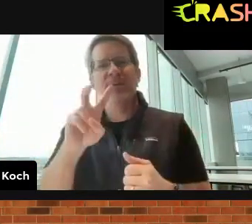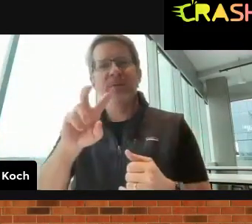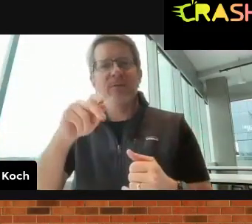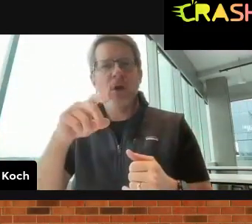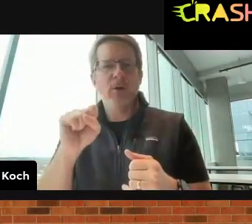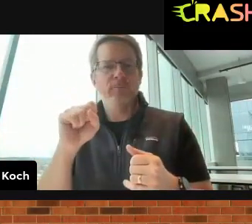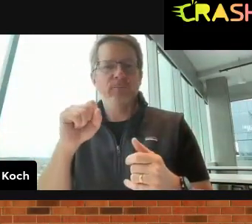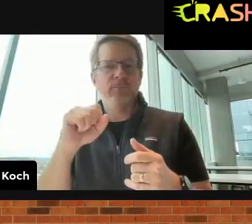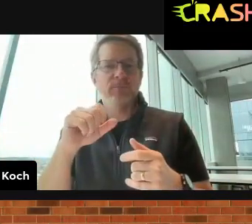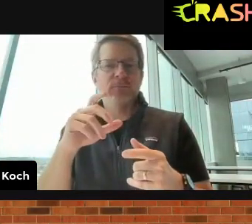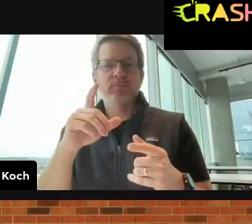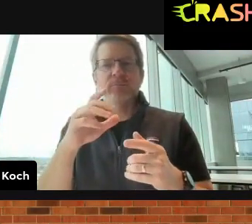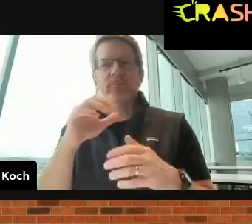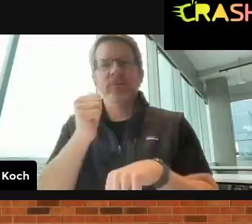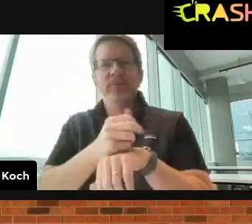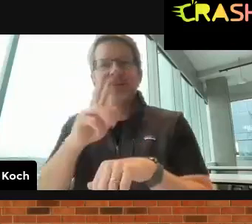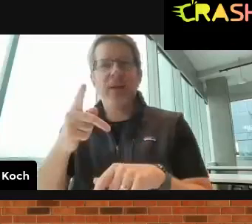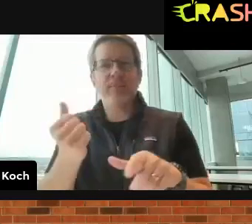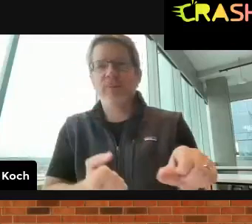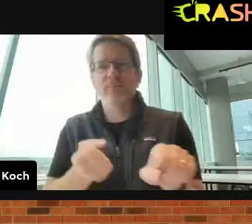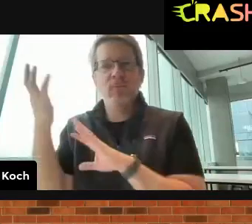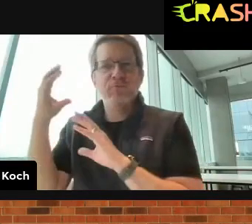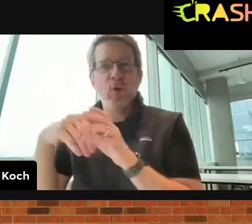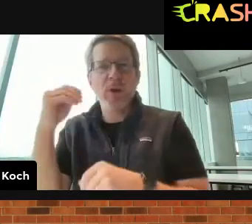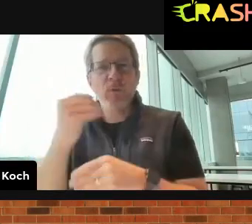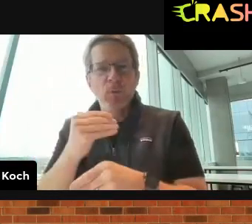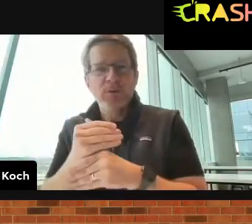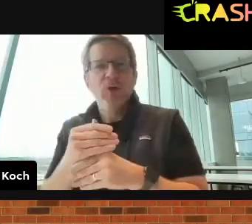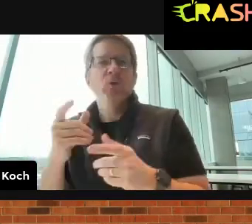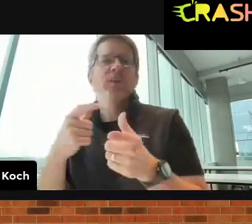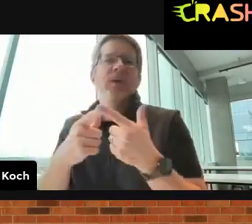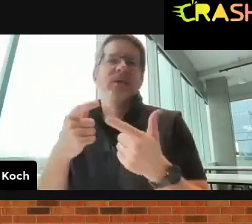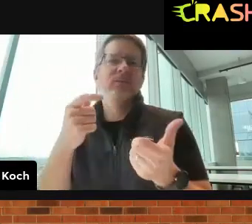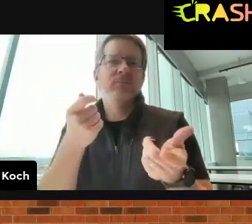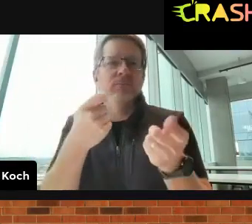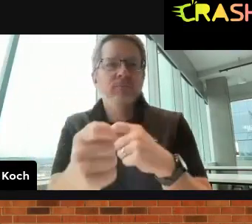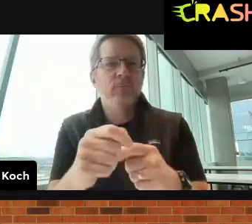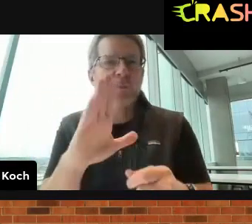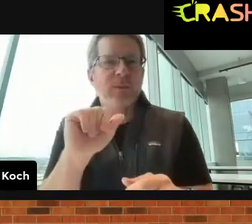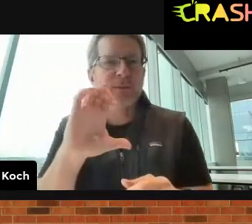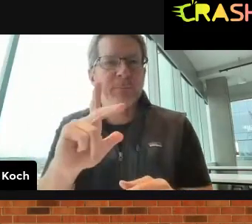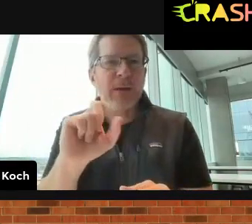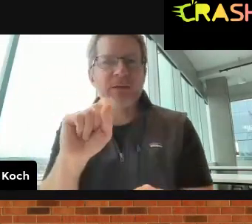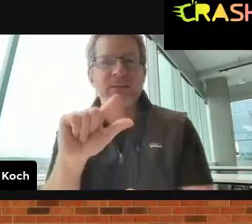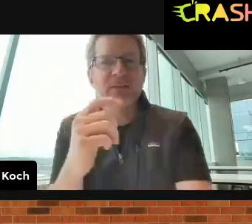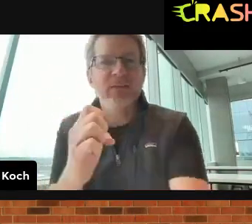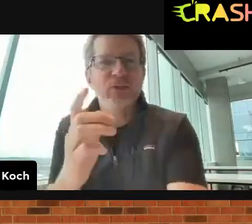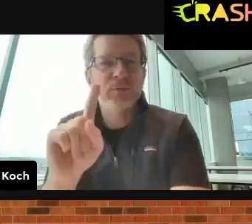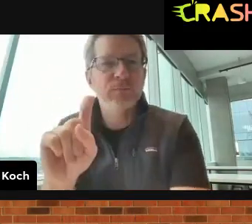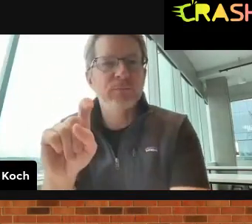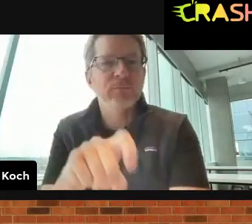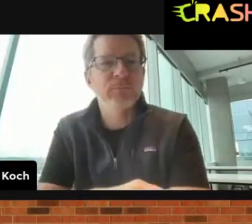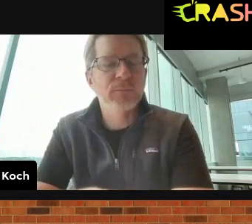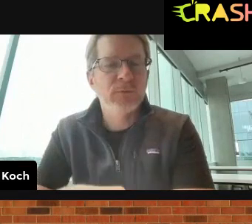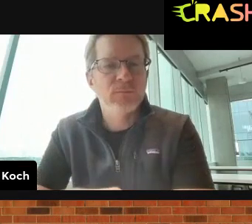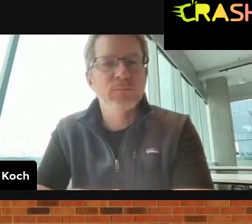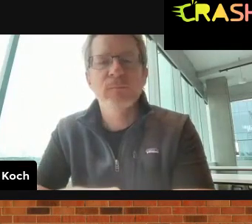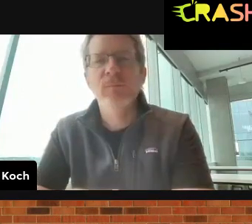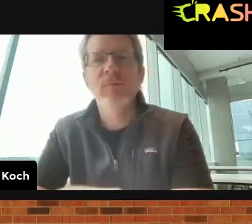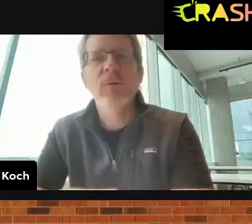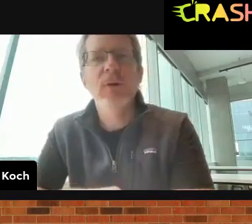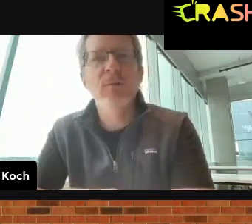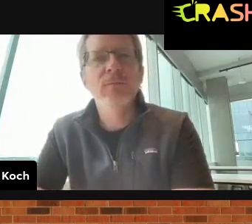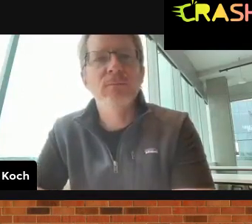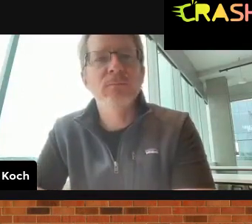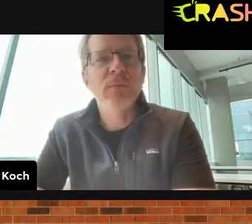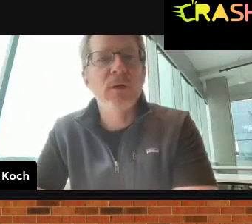things, or do you have the current DevOps set up out the window and then replace that completely with Backstage? What